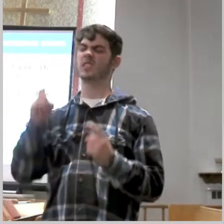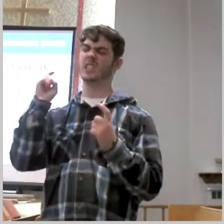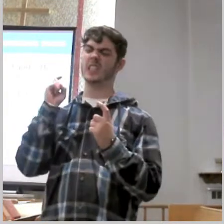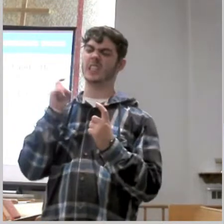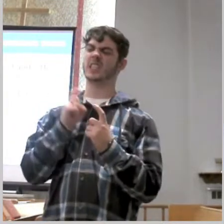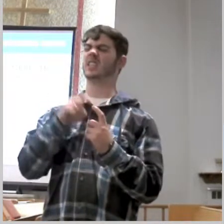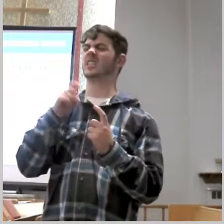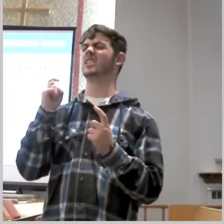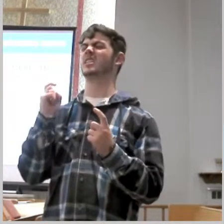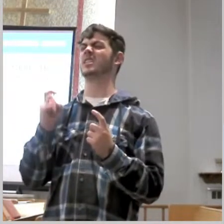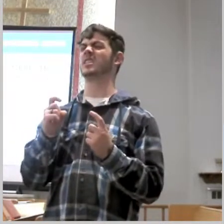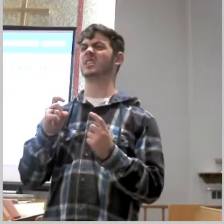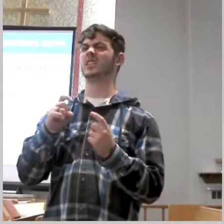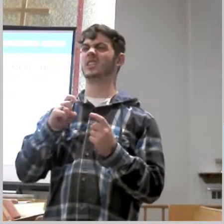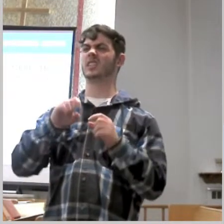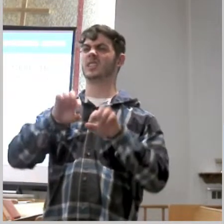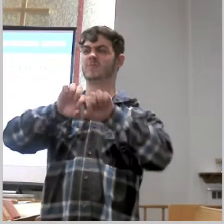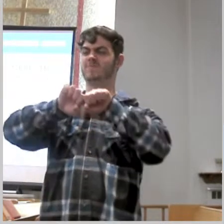meet,